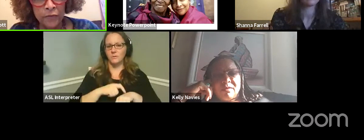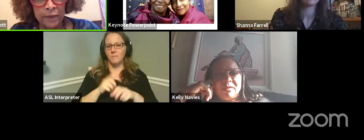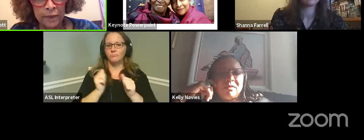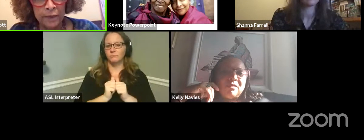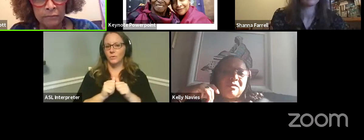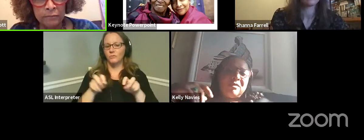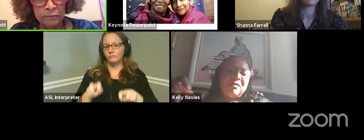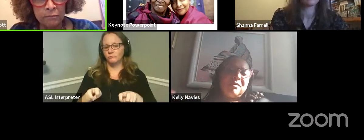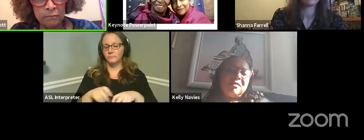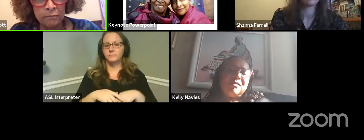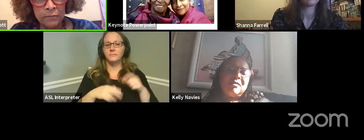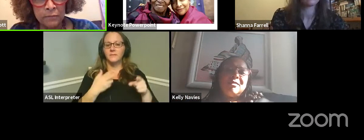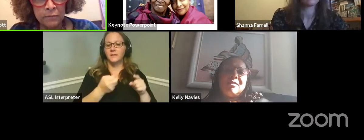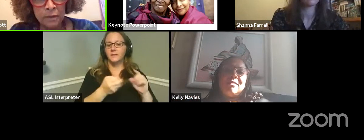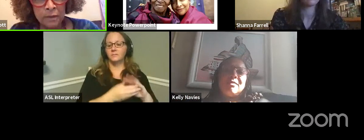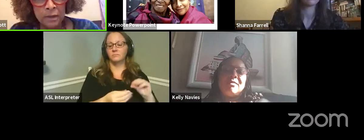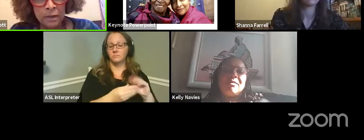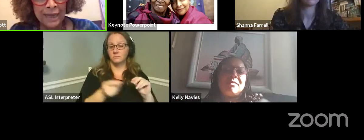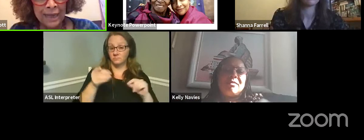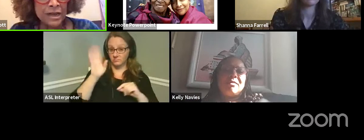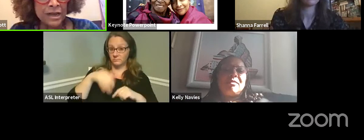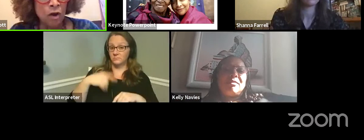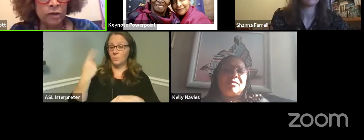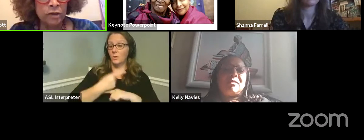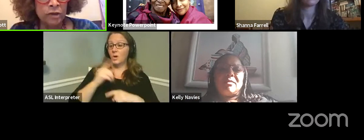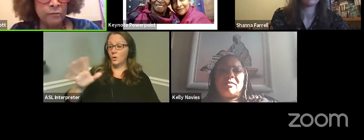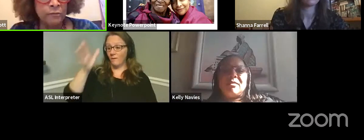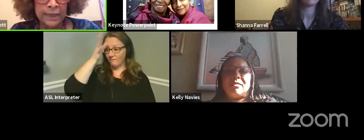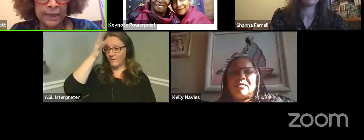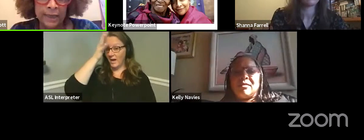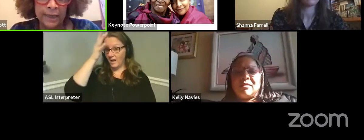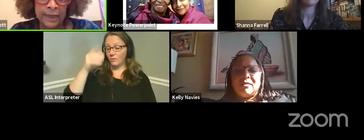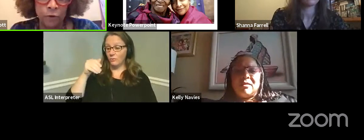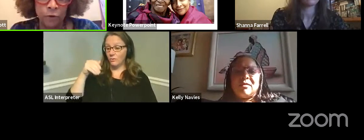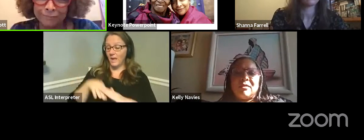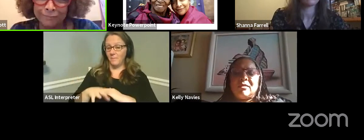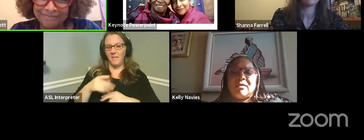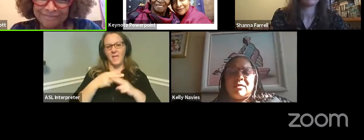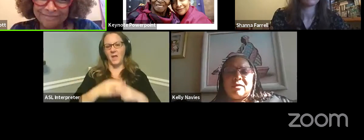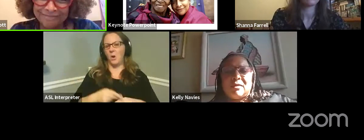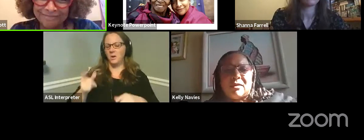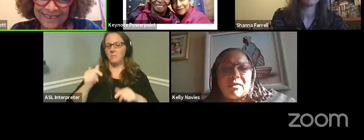your father came in. And they called him every kind of N-word.